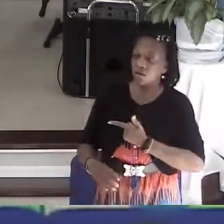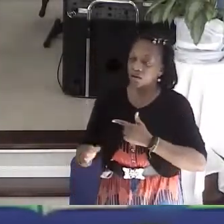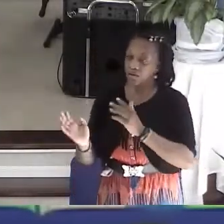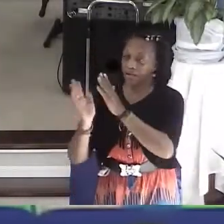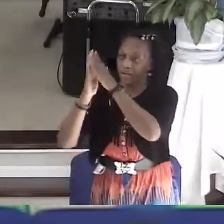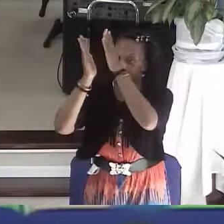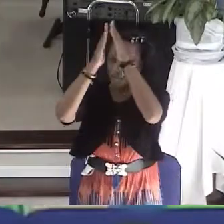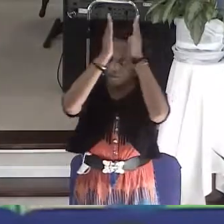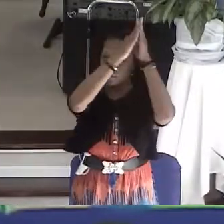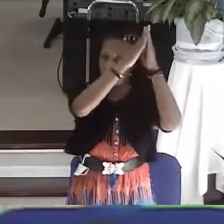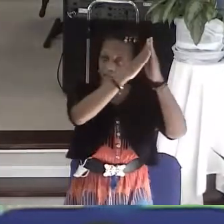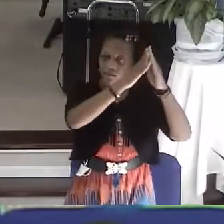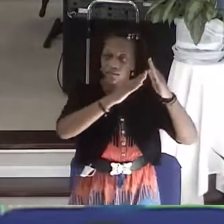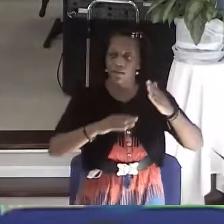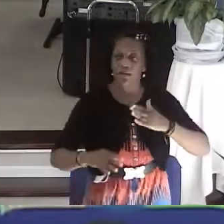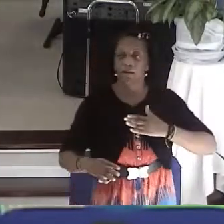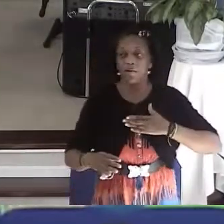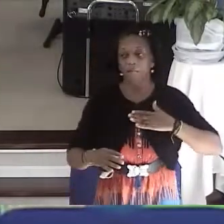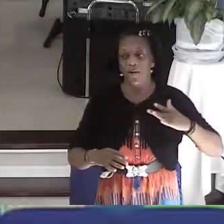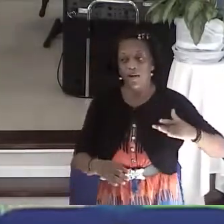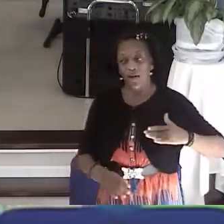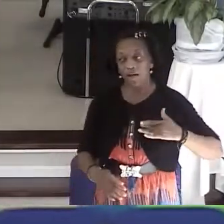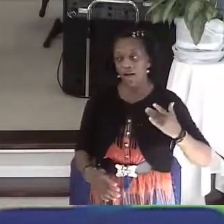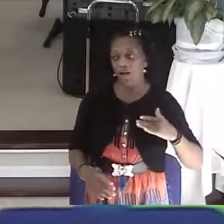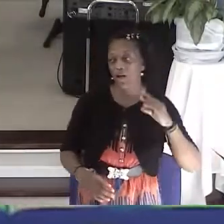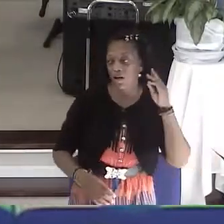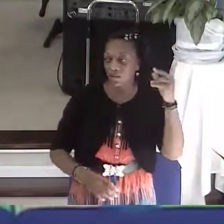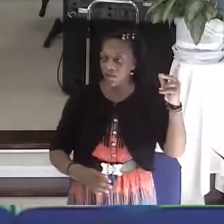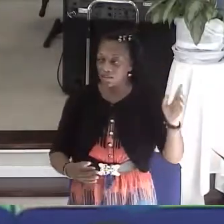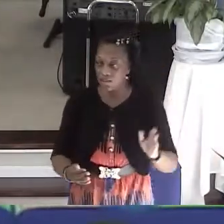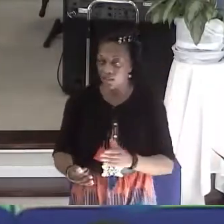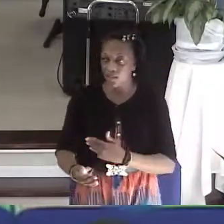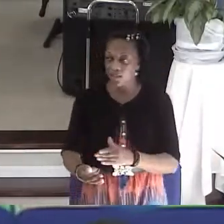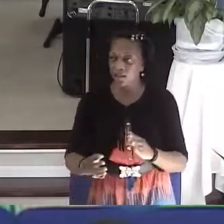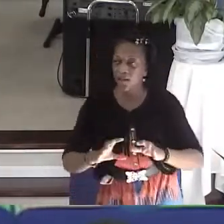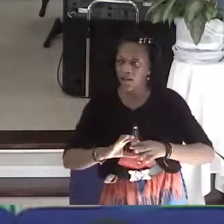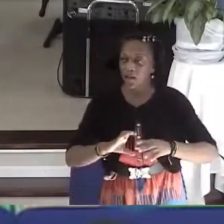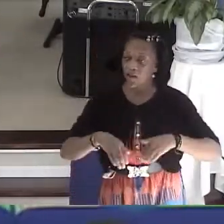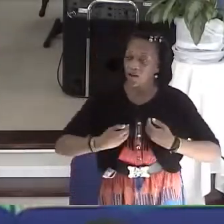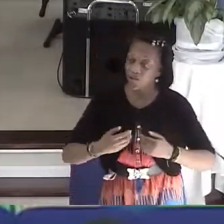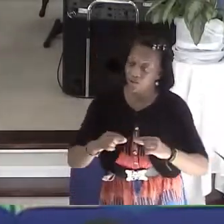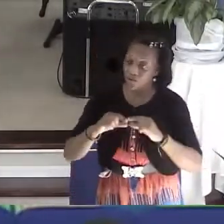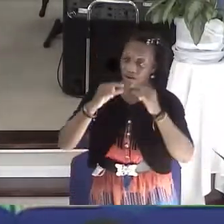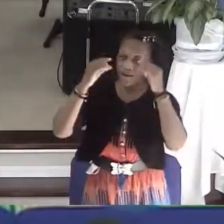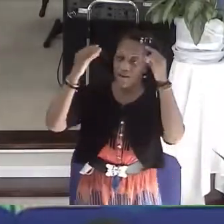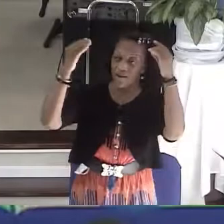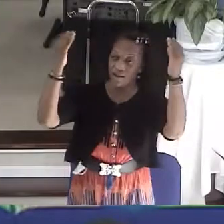all praise. My heart will sing. My heart will sing. How